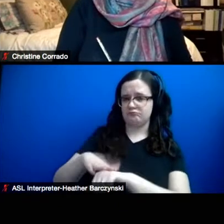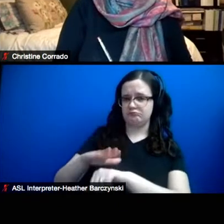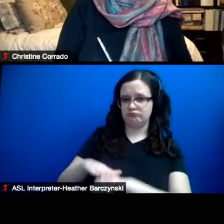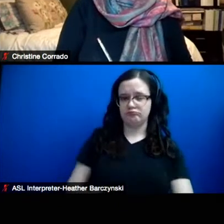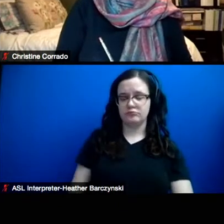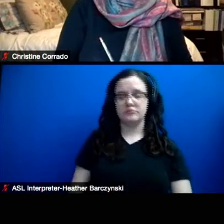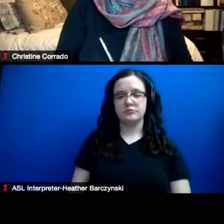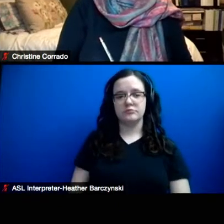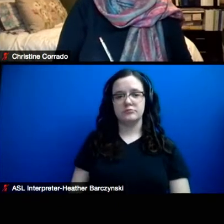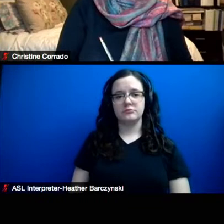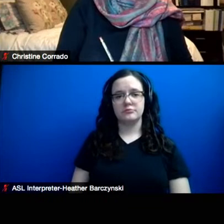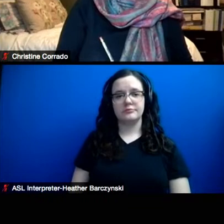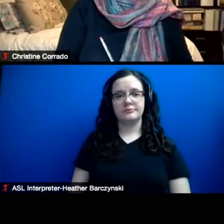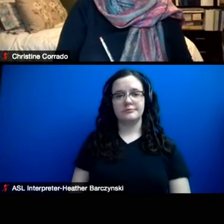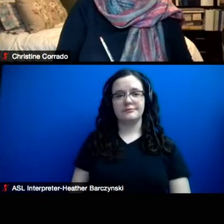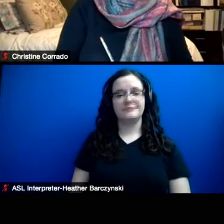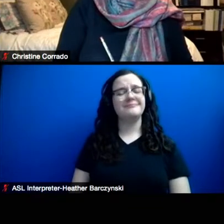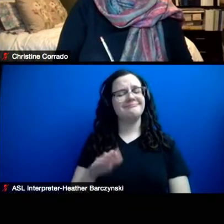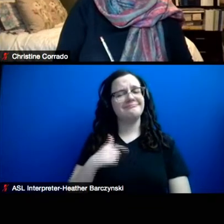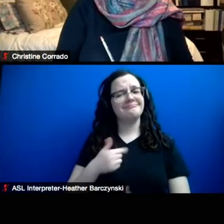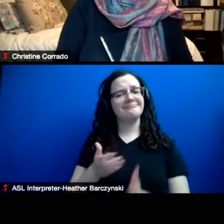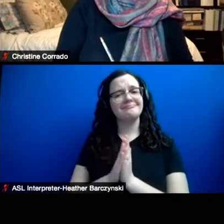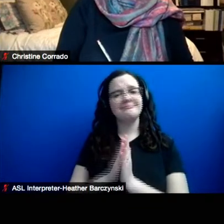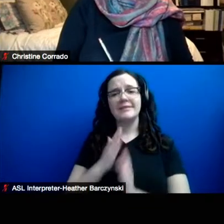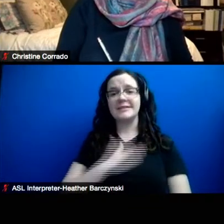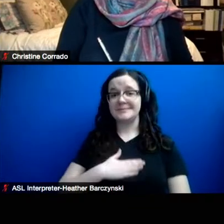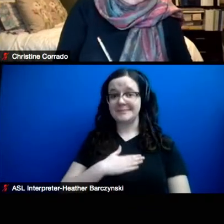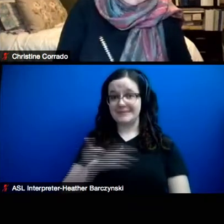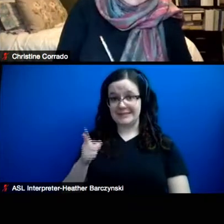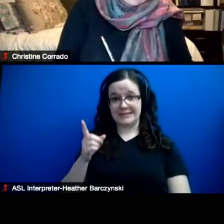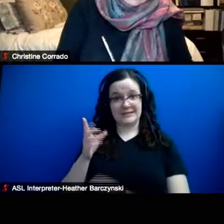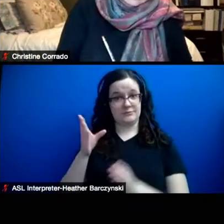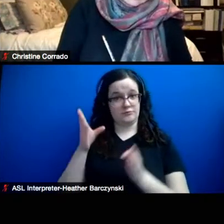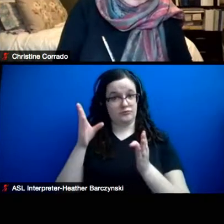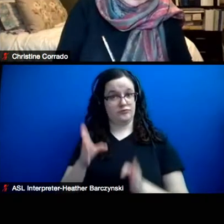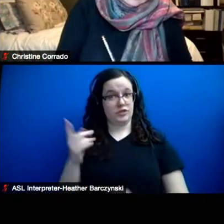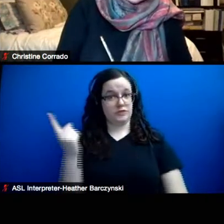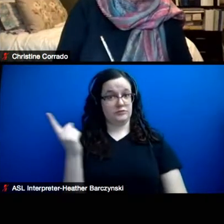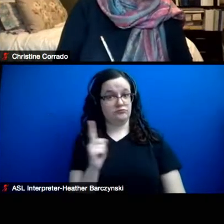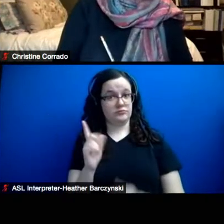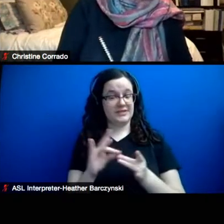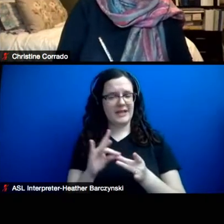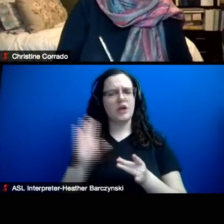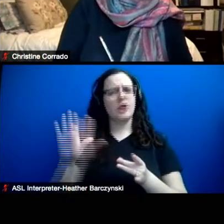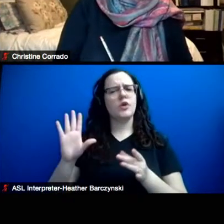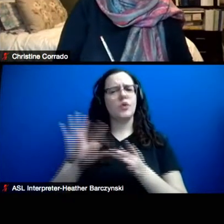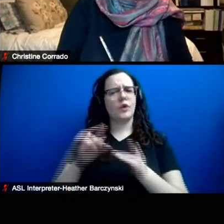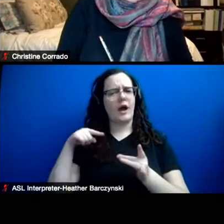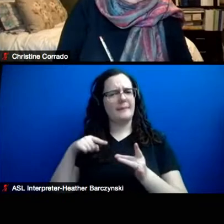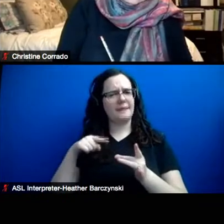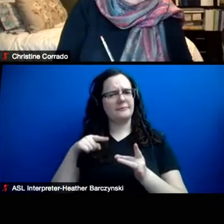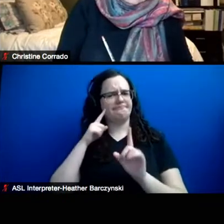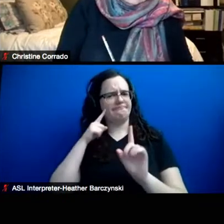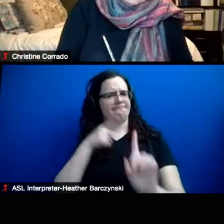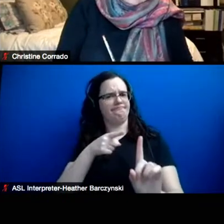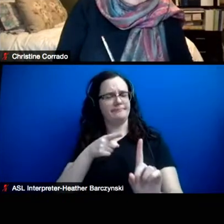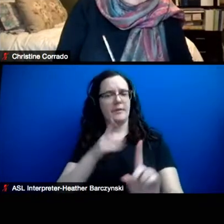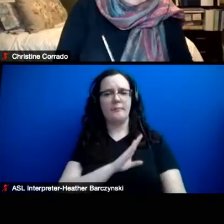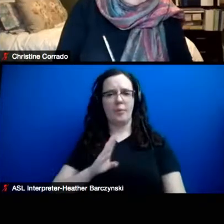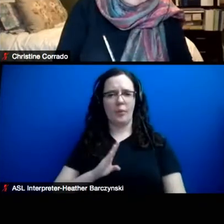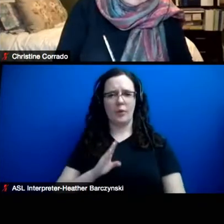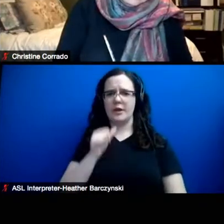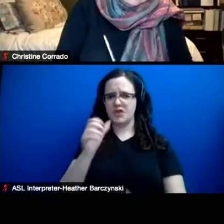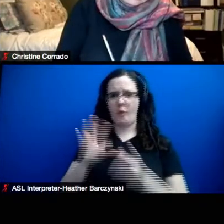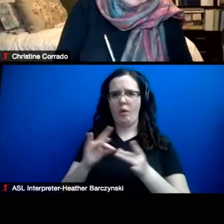would ask that speakers please address their comments to the board, not to other speakers.